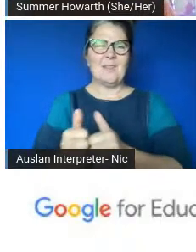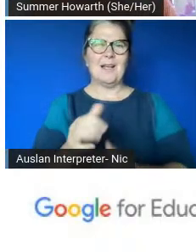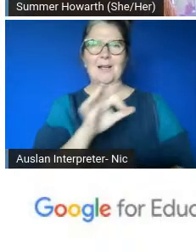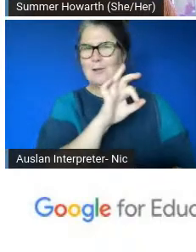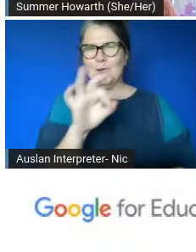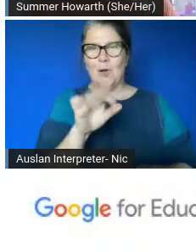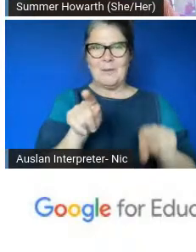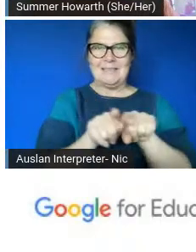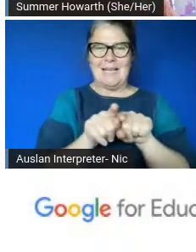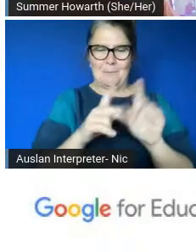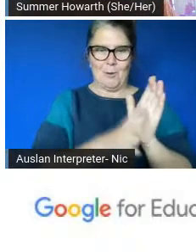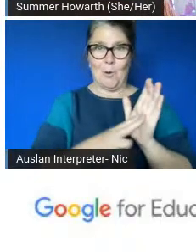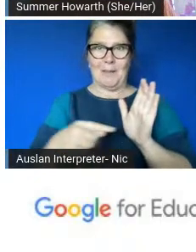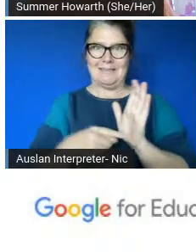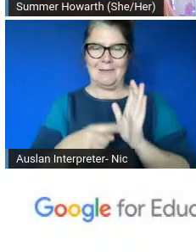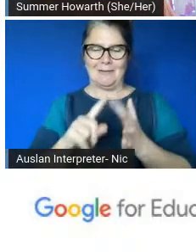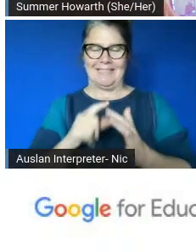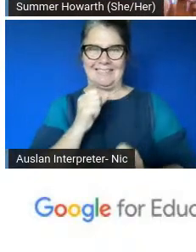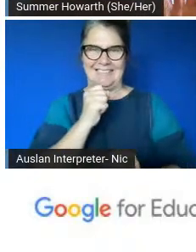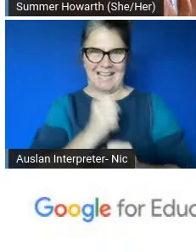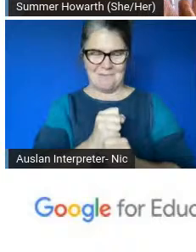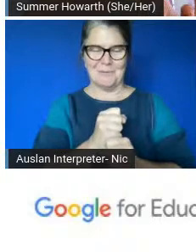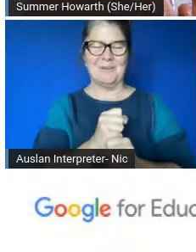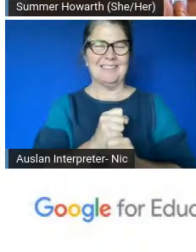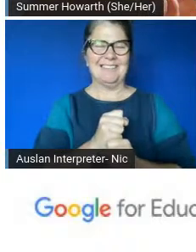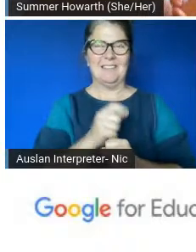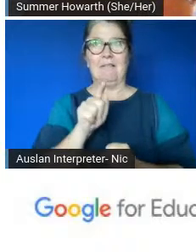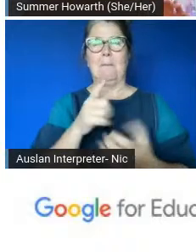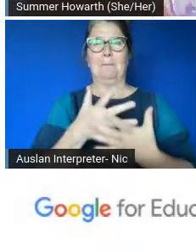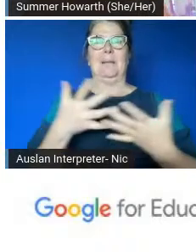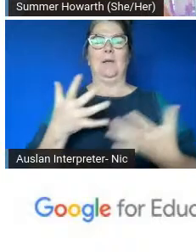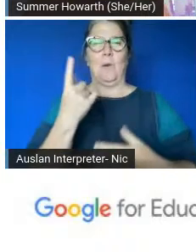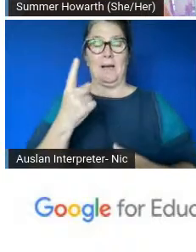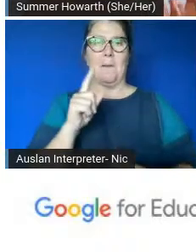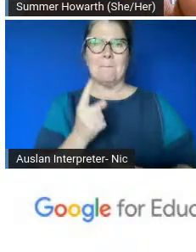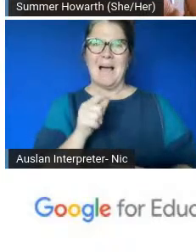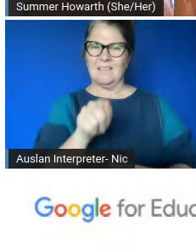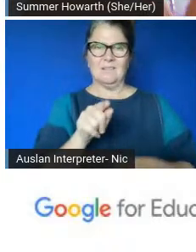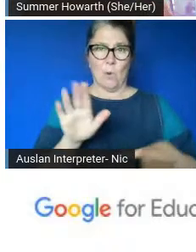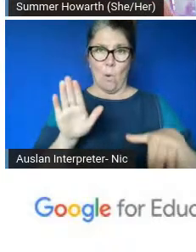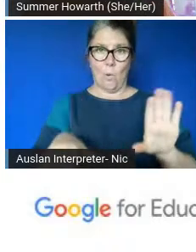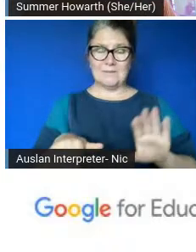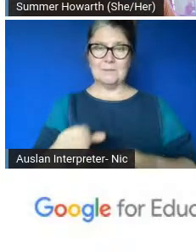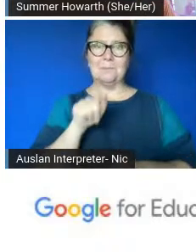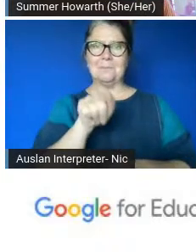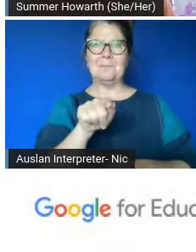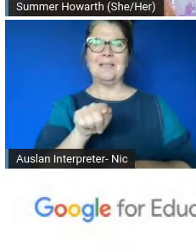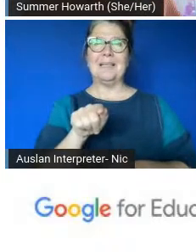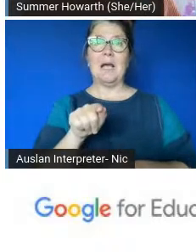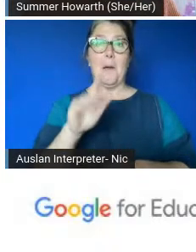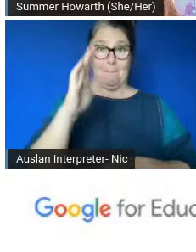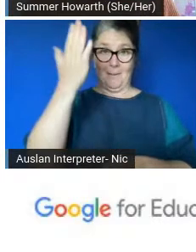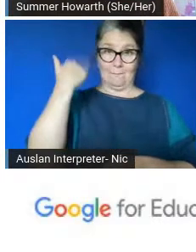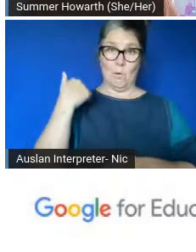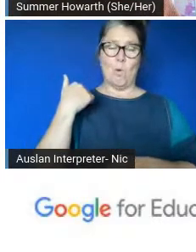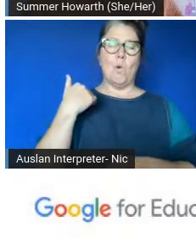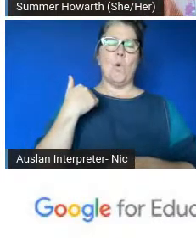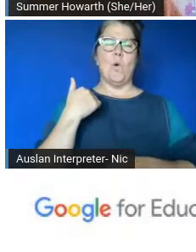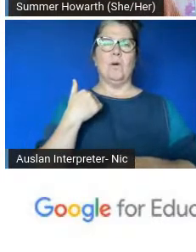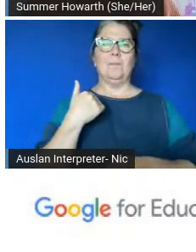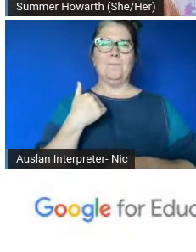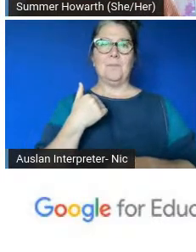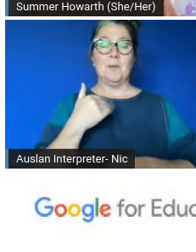probably scare a couple of people off, but that's awesome. But it did move from 4 to with, as it was sort of initiated